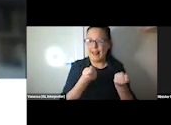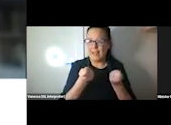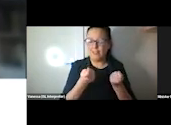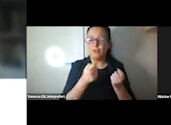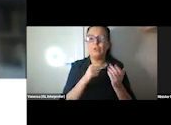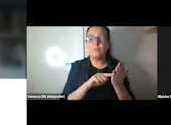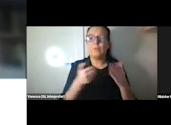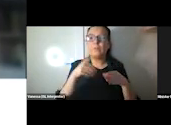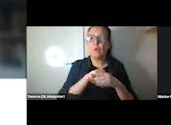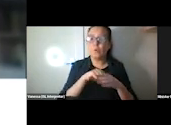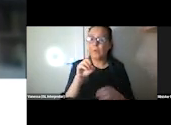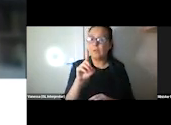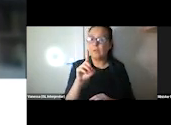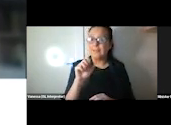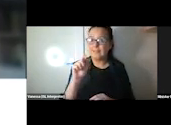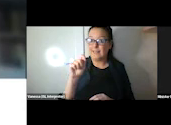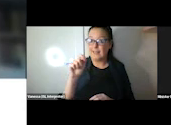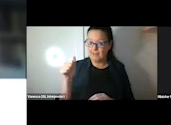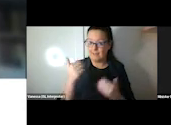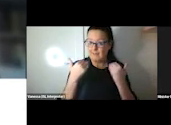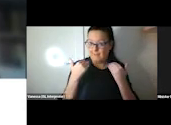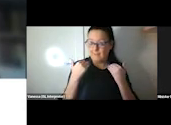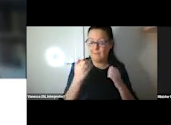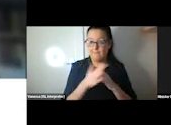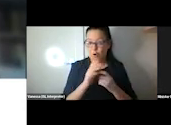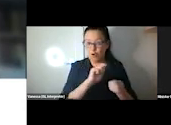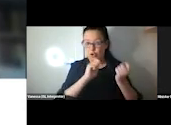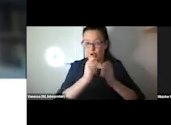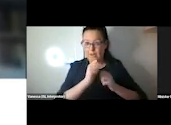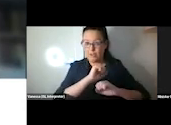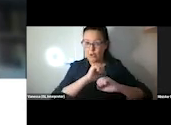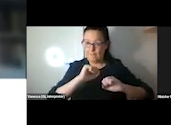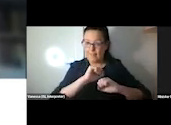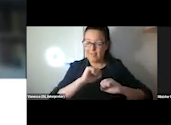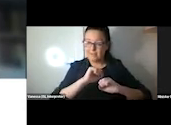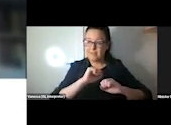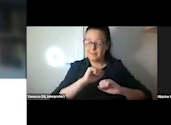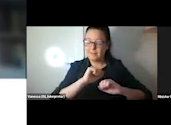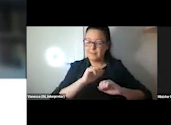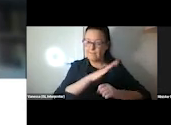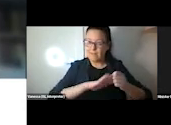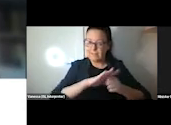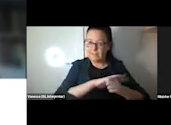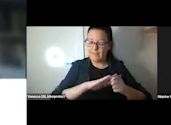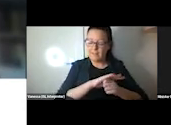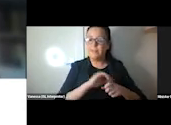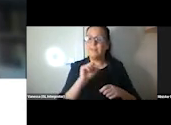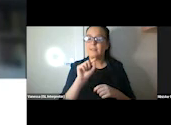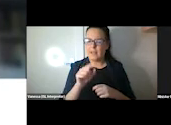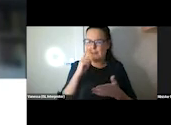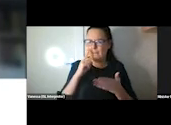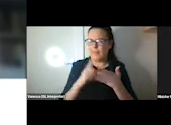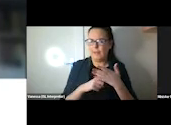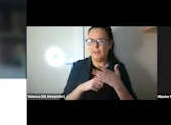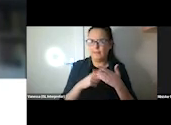data on changing place facilities is out for consultation at the moment, And I believe it has been based very much on